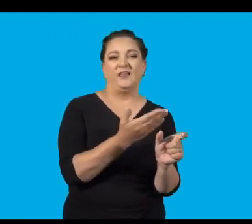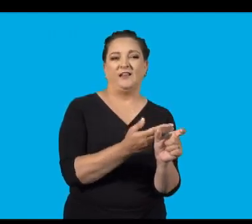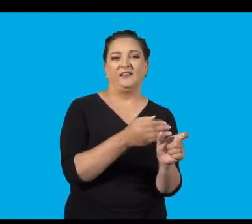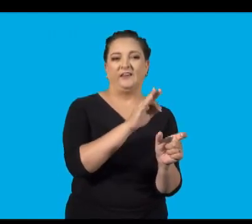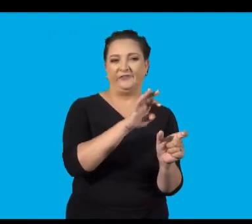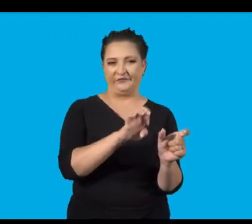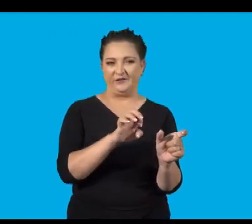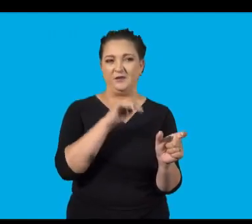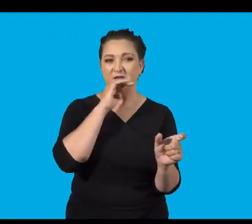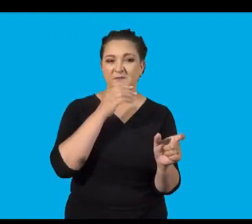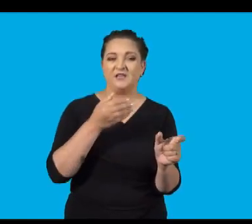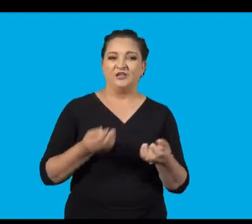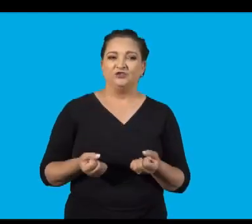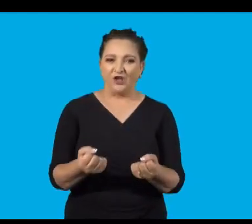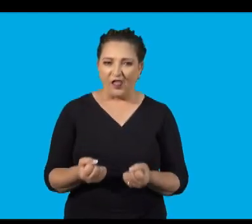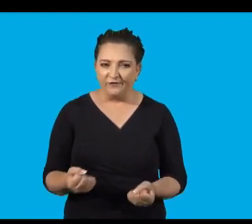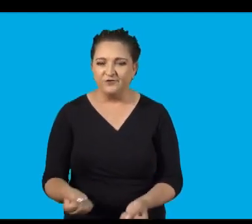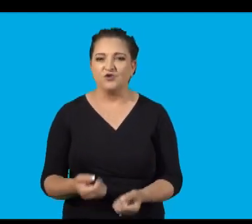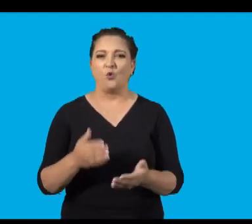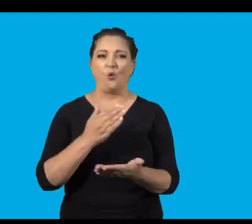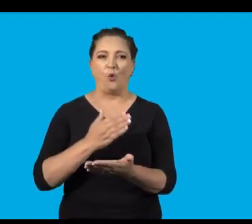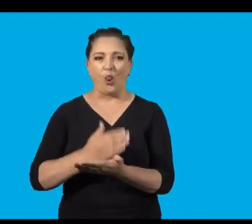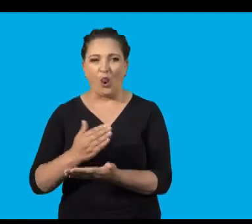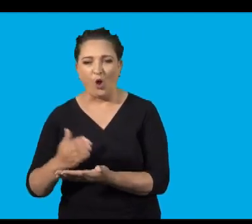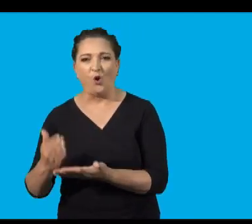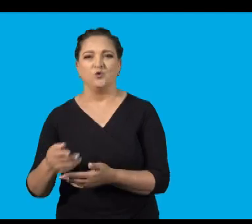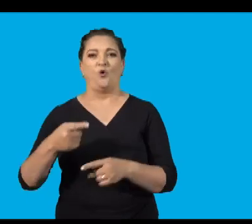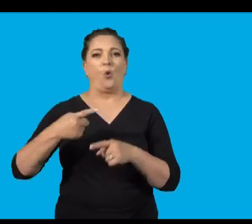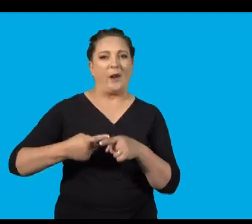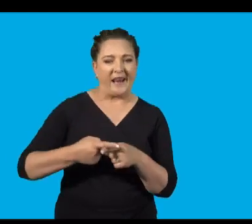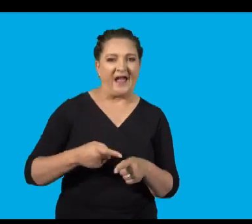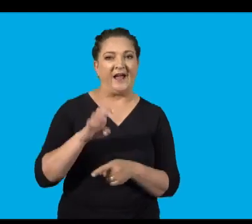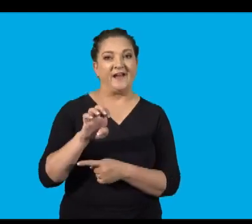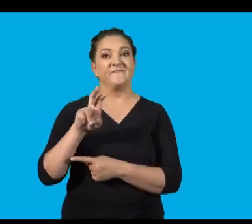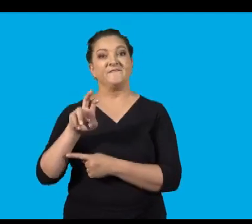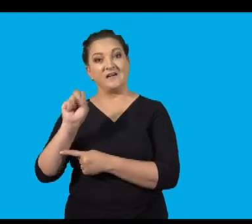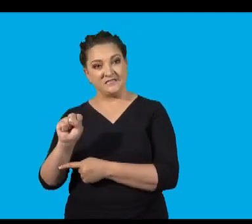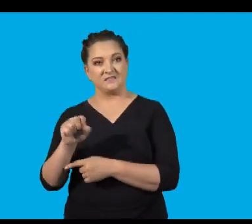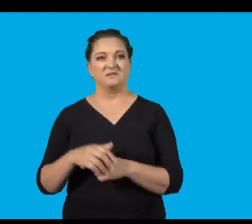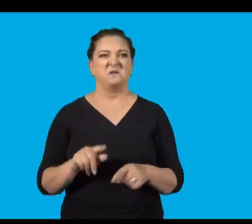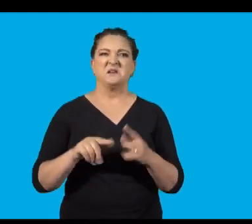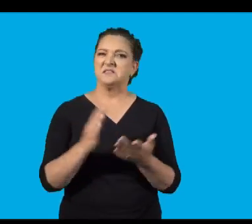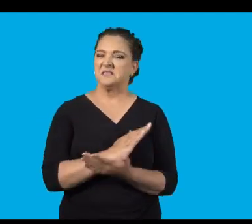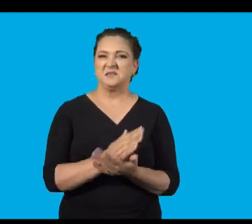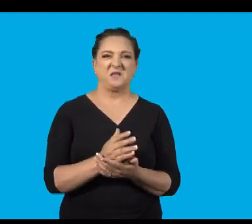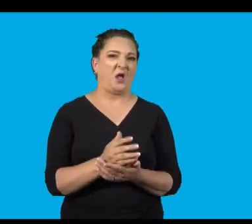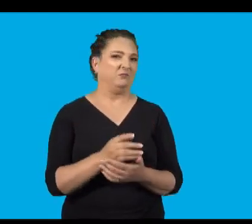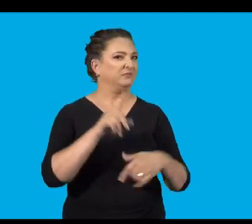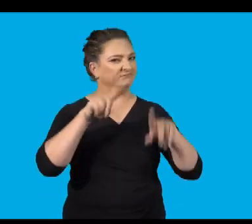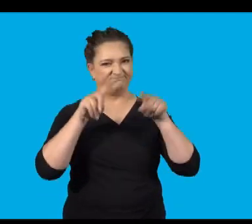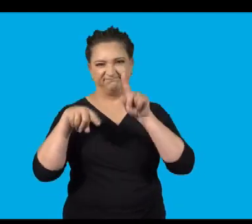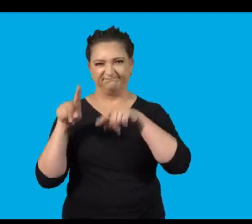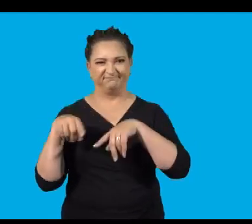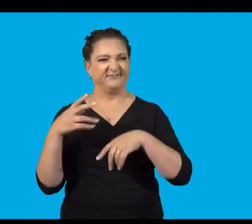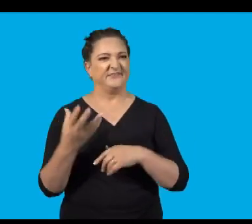is shelves, loaves, knives, lives, all right? Let's move on. Some words have irregular